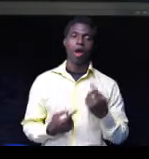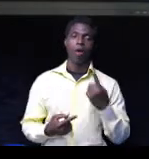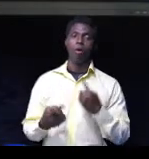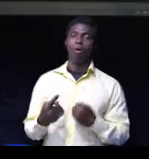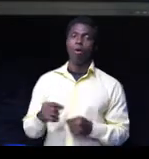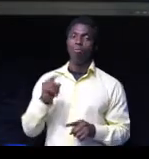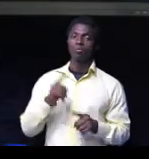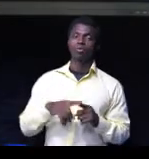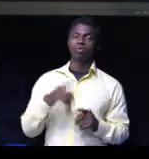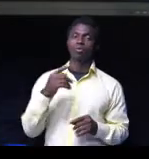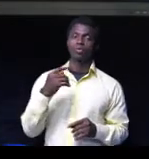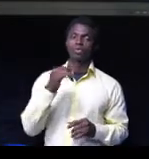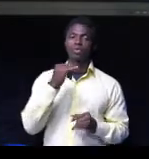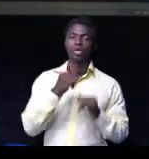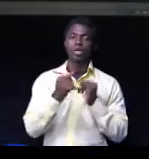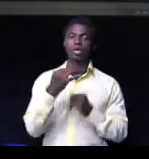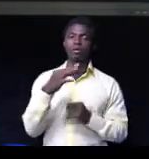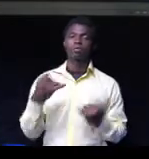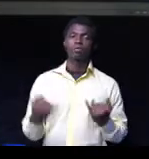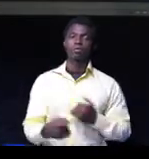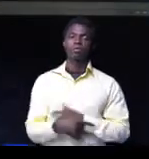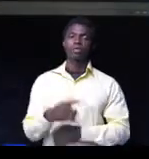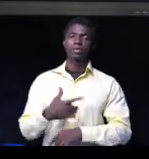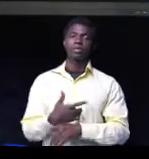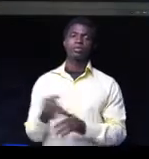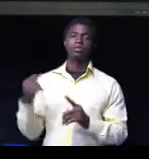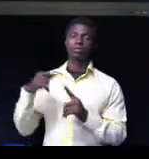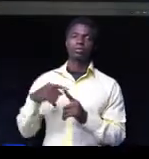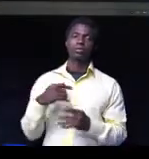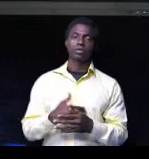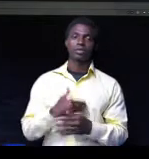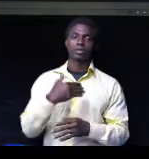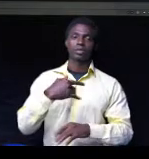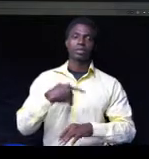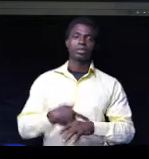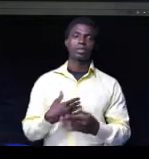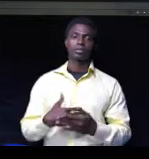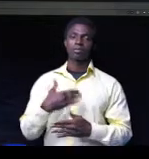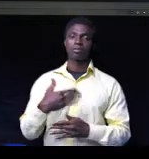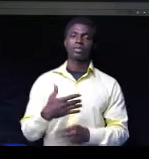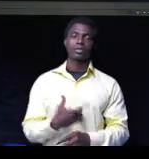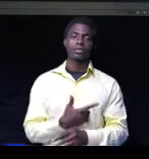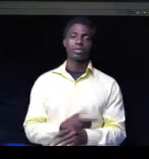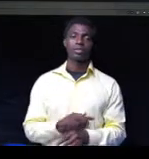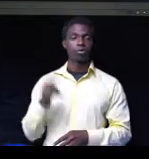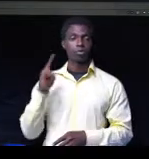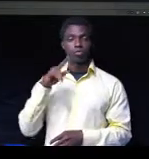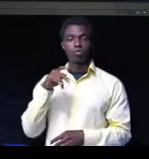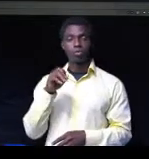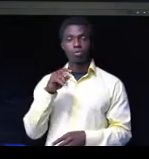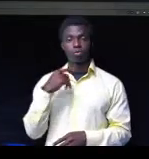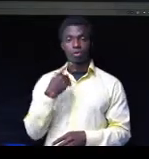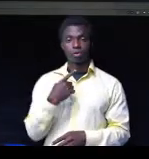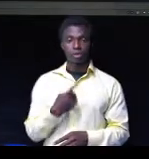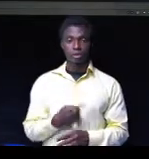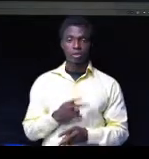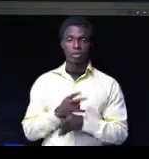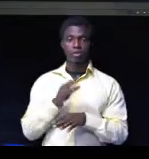We have come to the end of today's lesson. Until next time, next lesson,